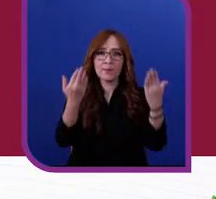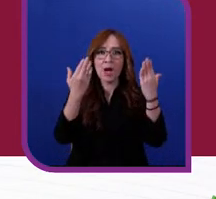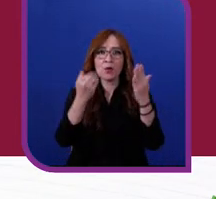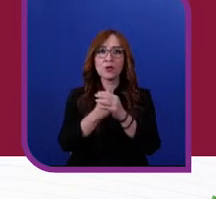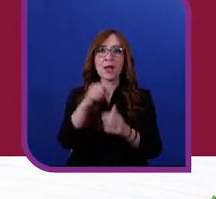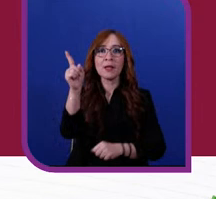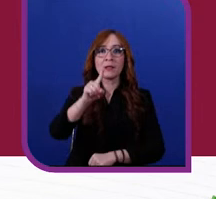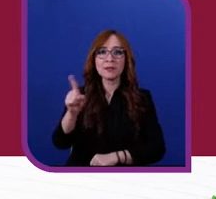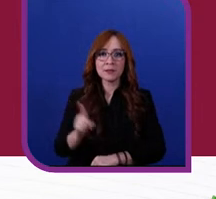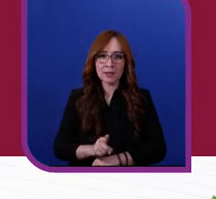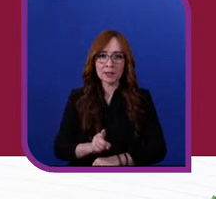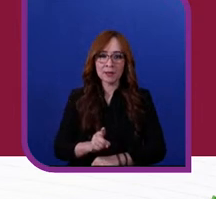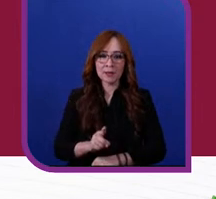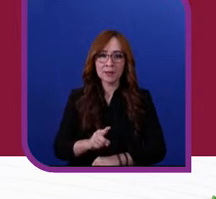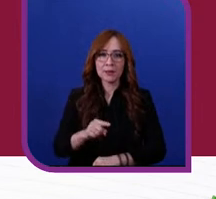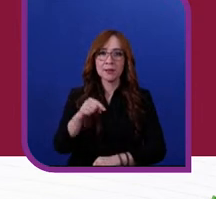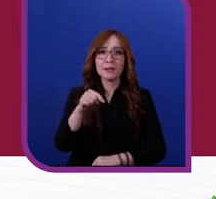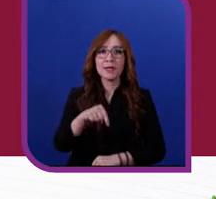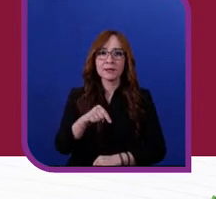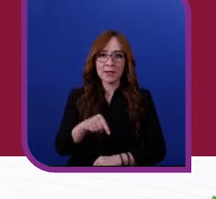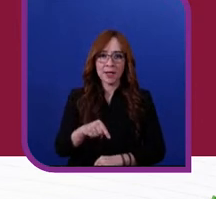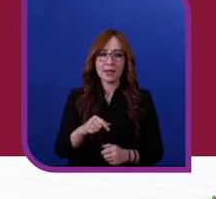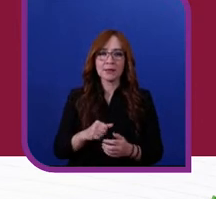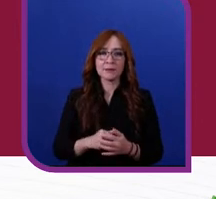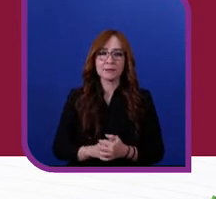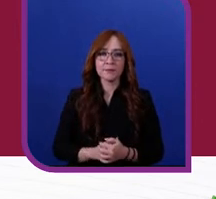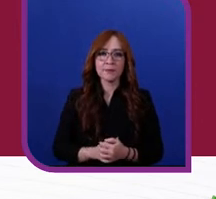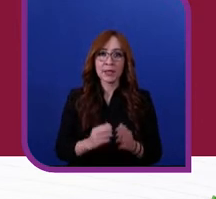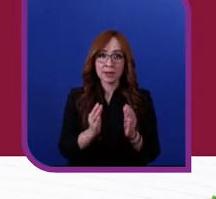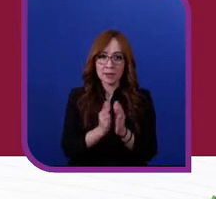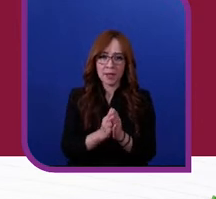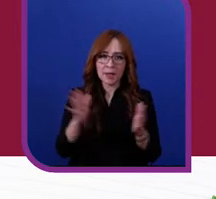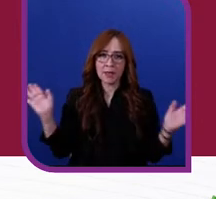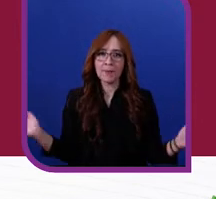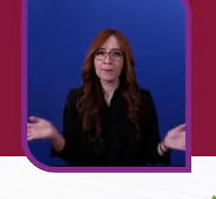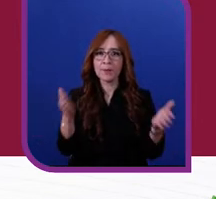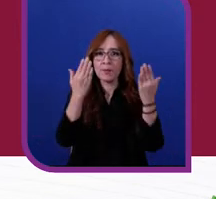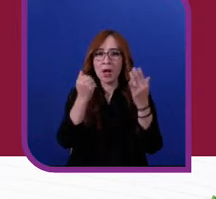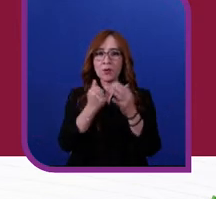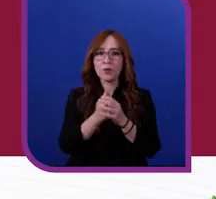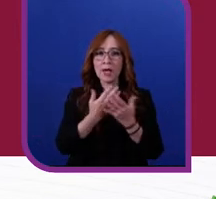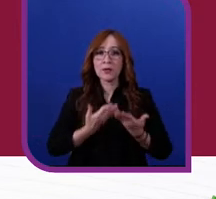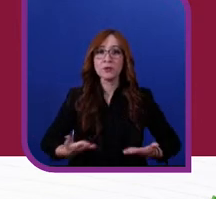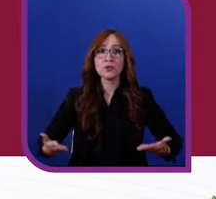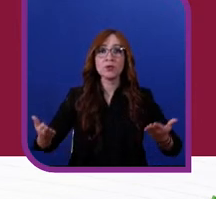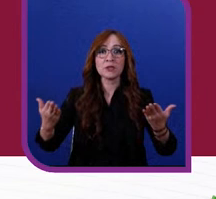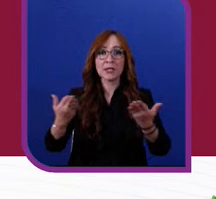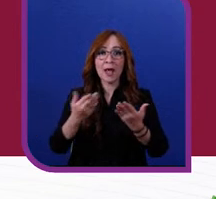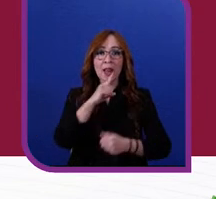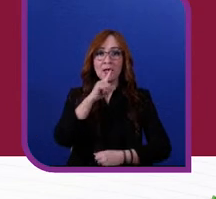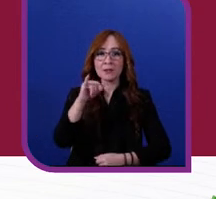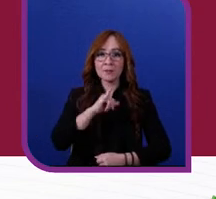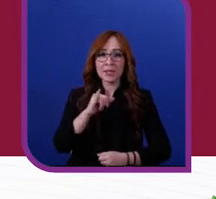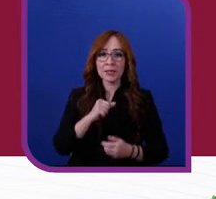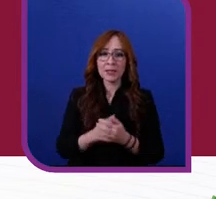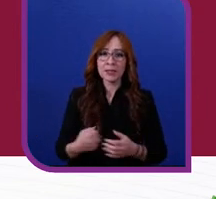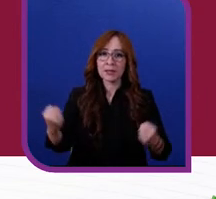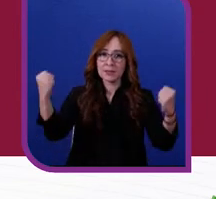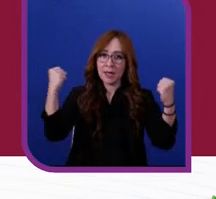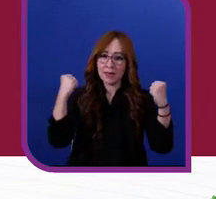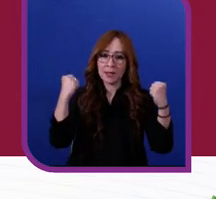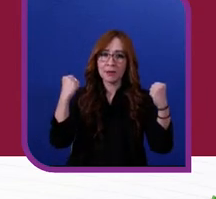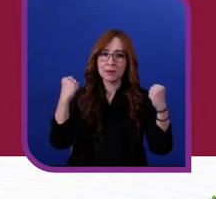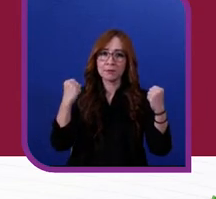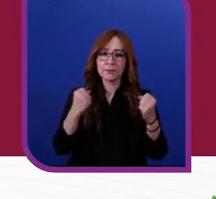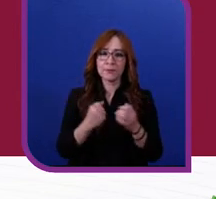no sopo The Social infrastructure this includes the help of facility education facility and Sound and outside the